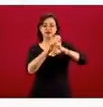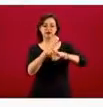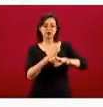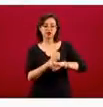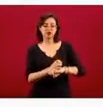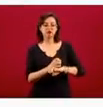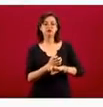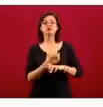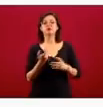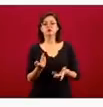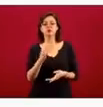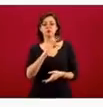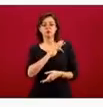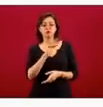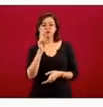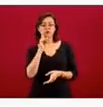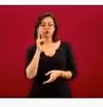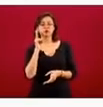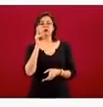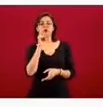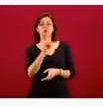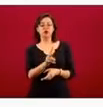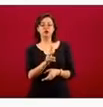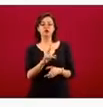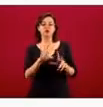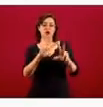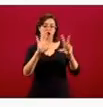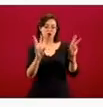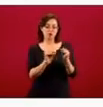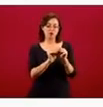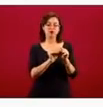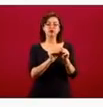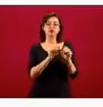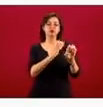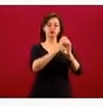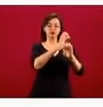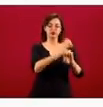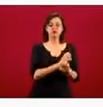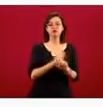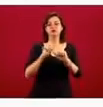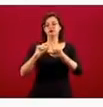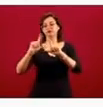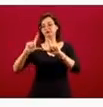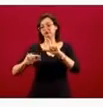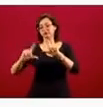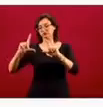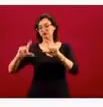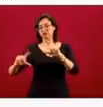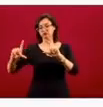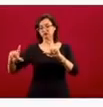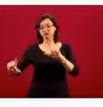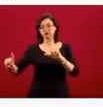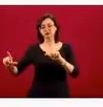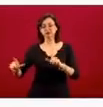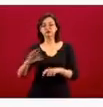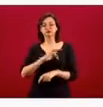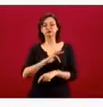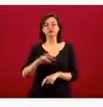Now we have this chart in which we can look at the different deaths that we've had so far, and they are